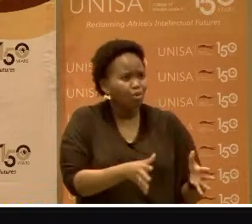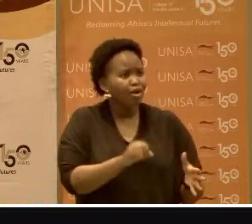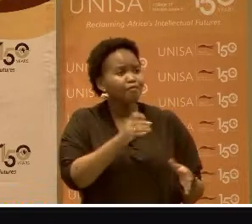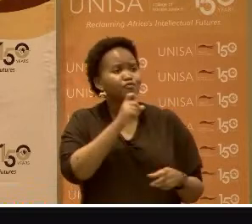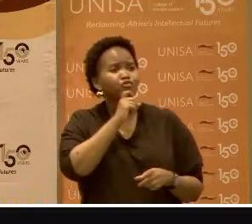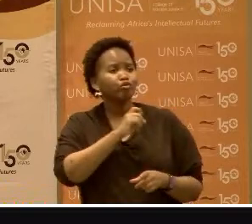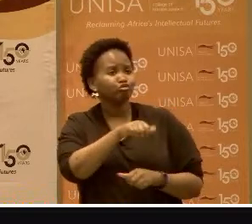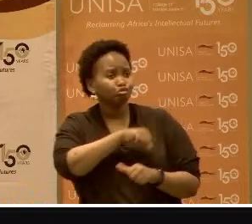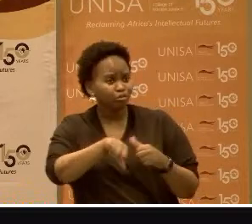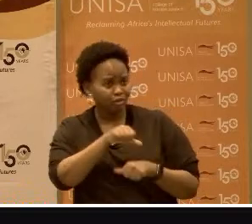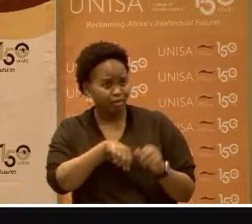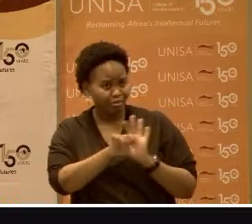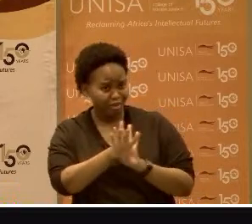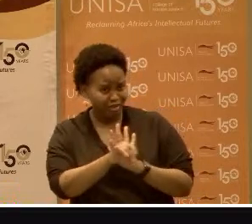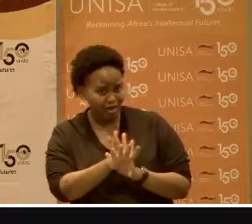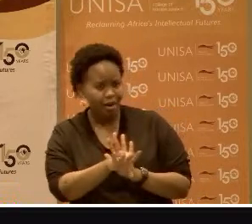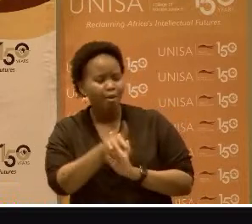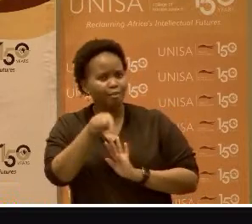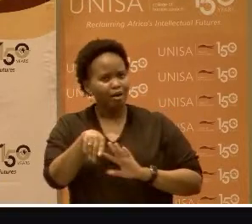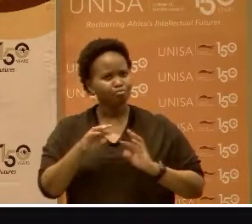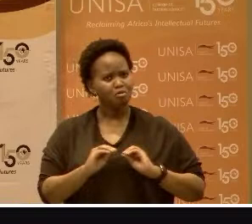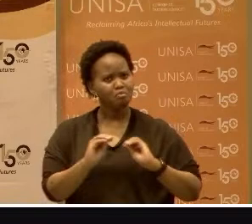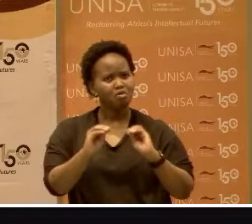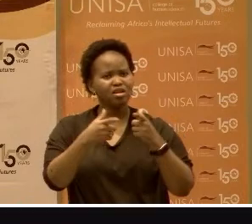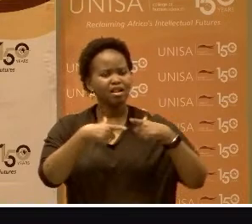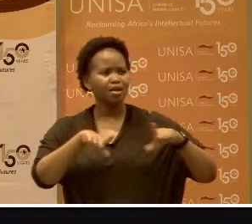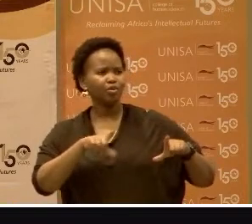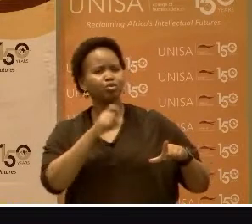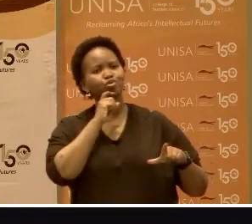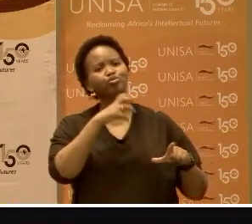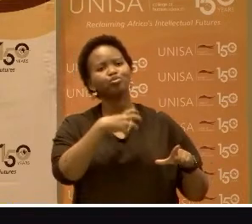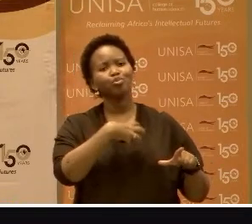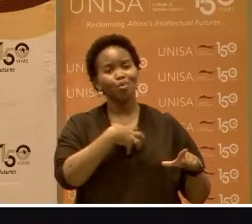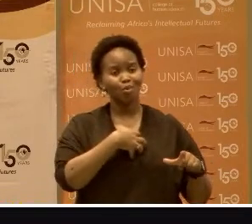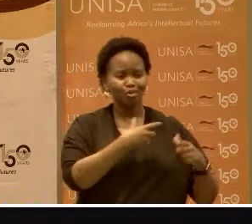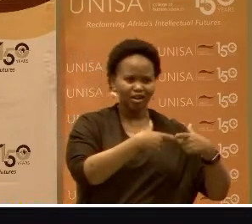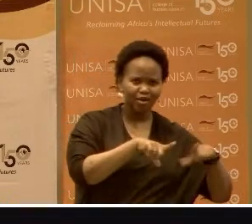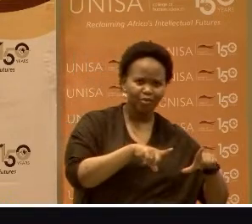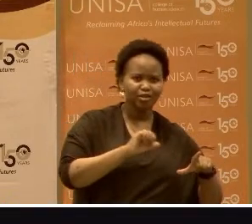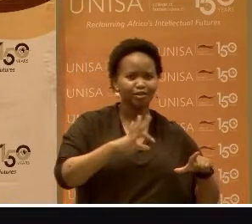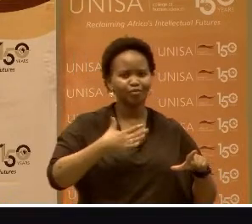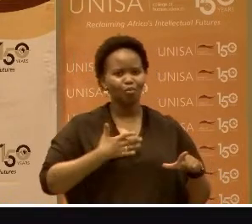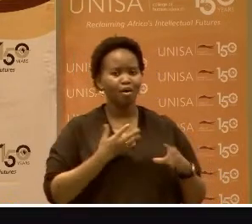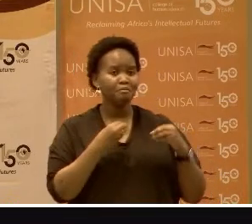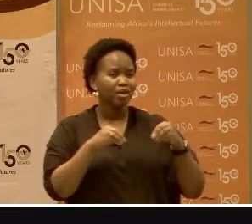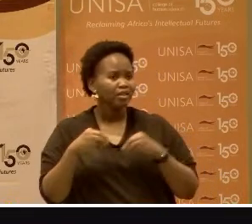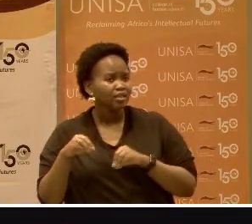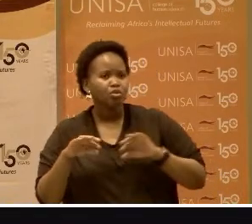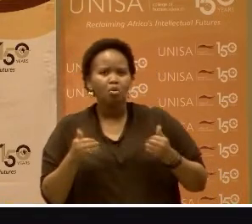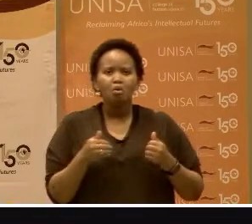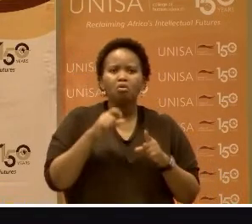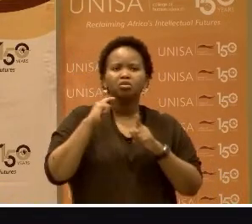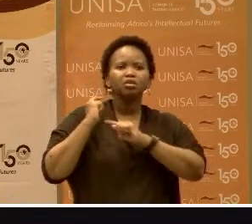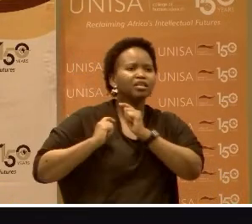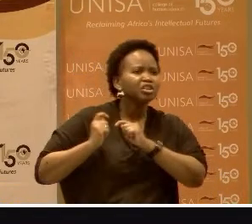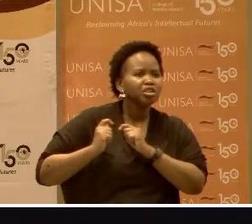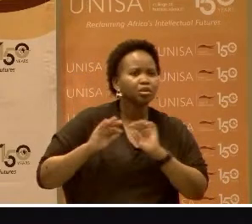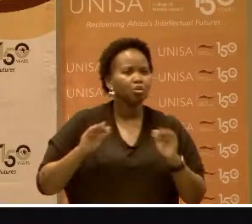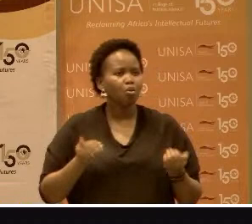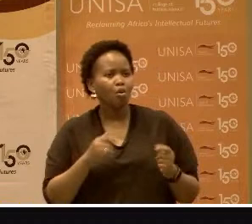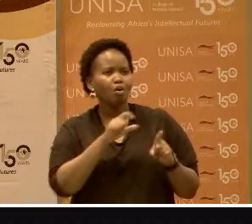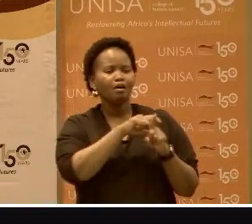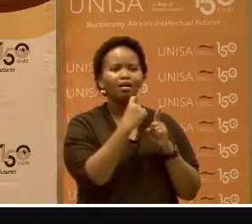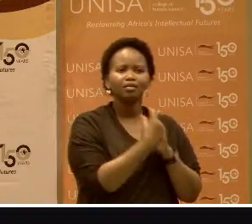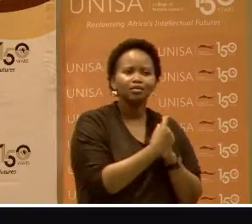yourself. Use your language to promote yourself. Use your language to promote what you are doing, to promote your tradition, to promote your cultural practices,